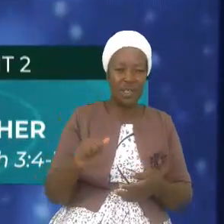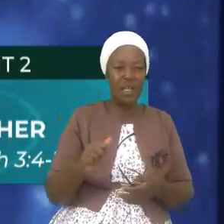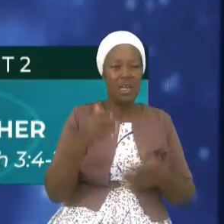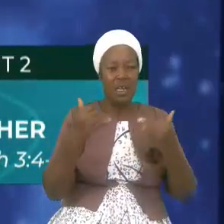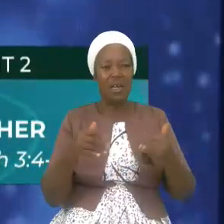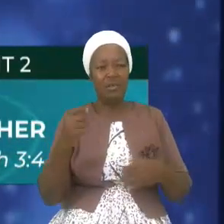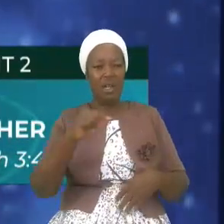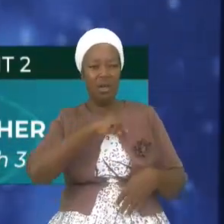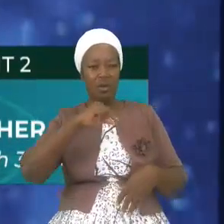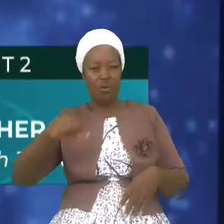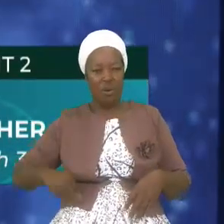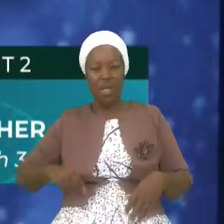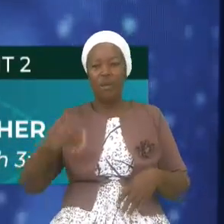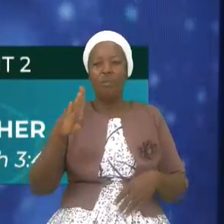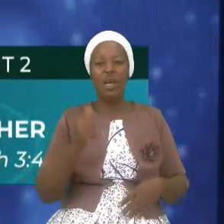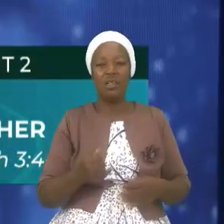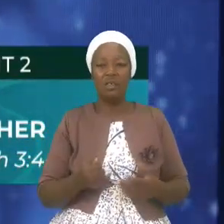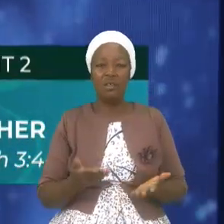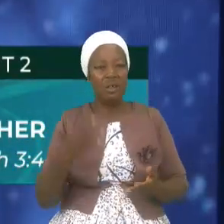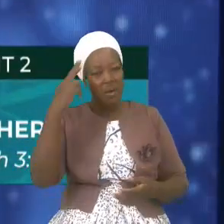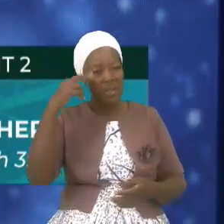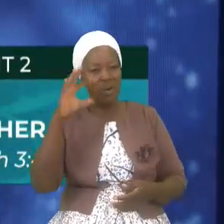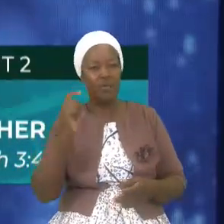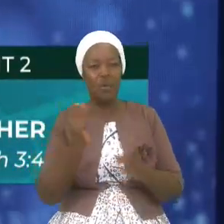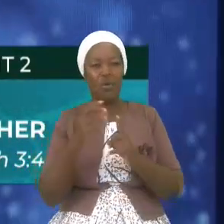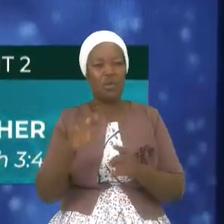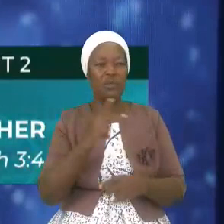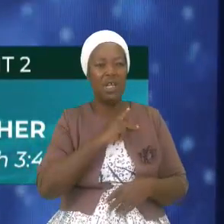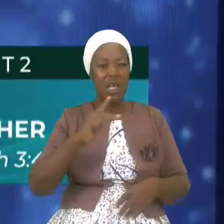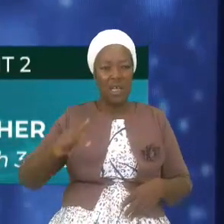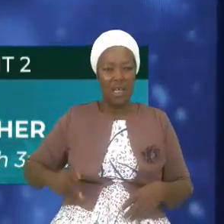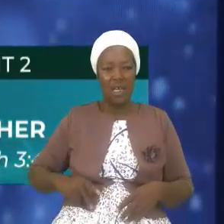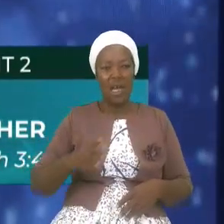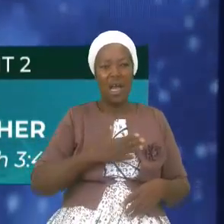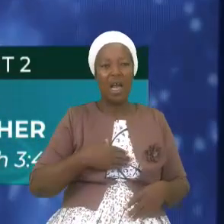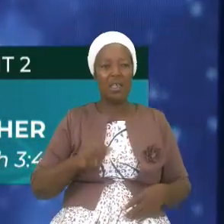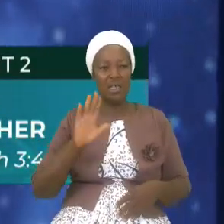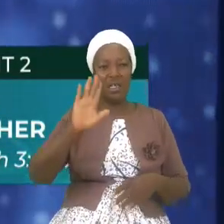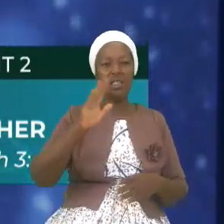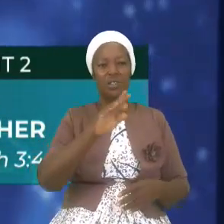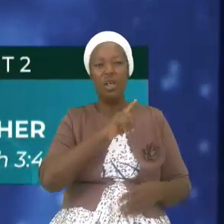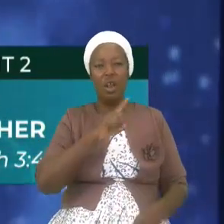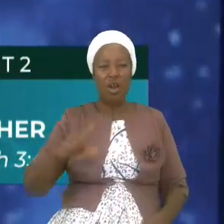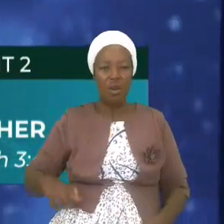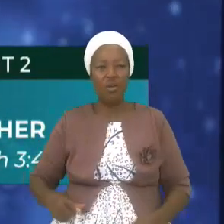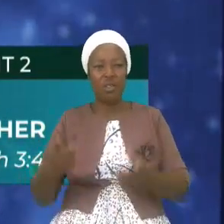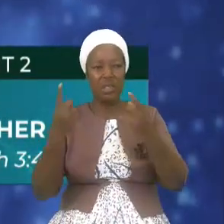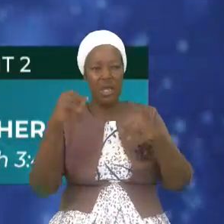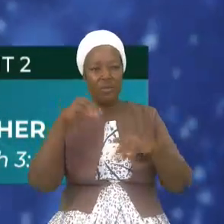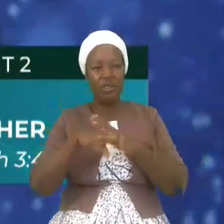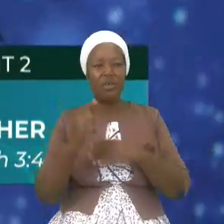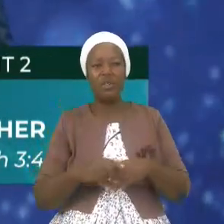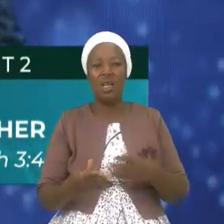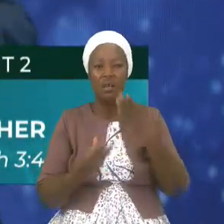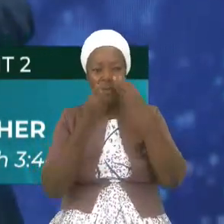lords, came into the banquet house. And the queen spake and said, O king,